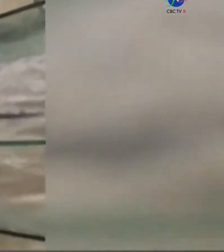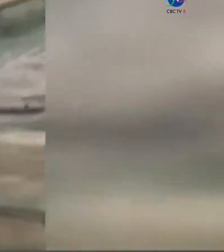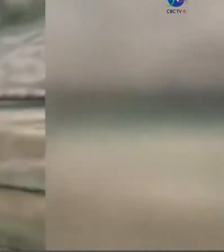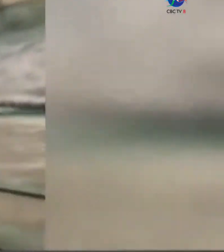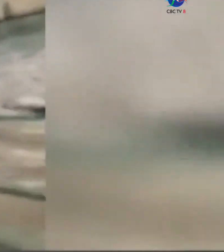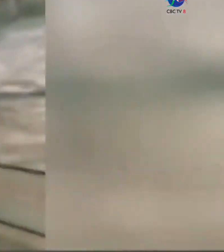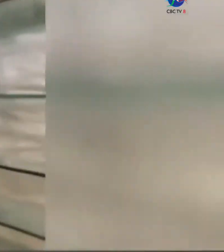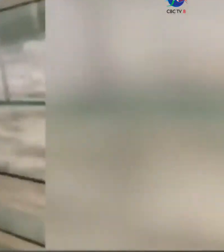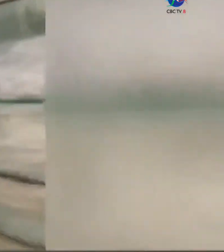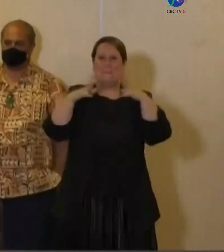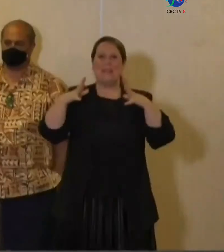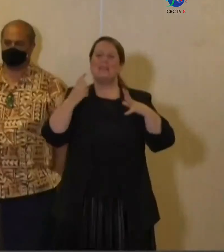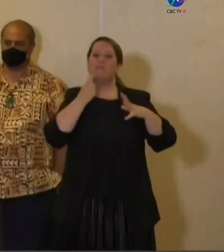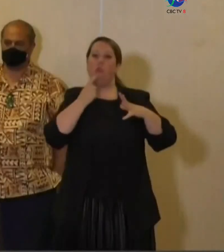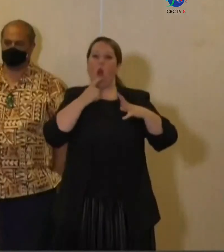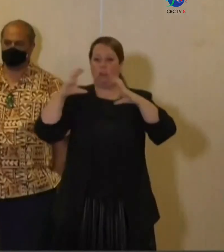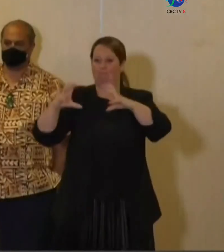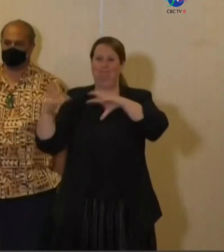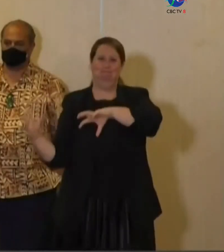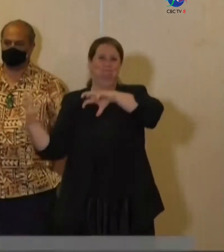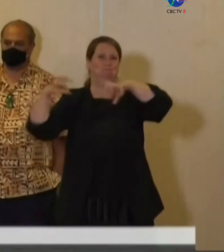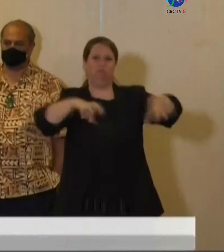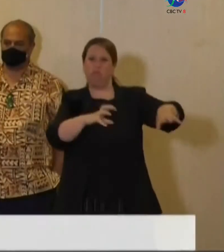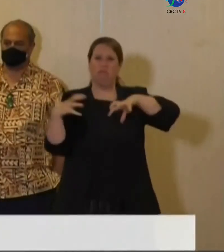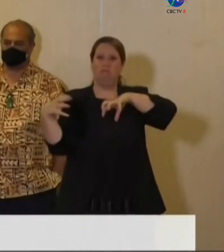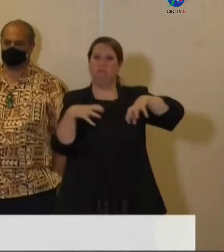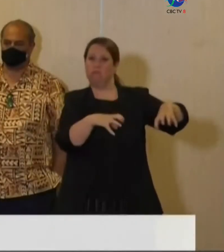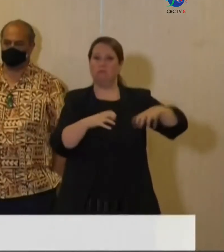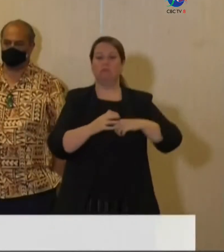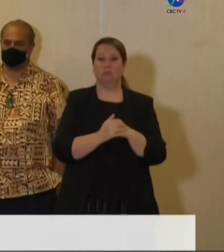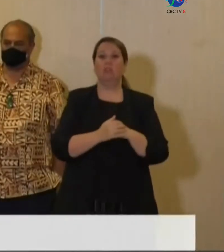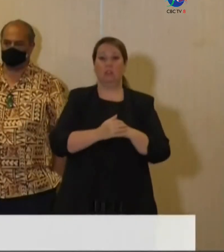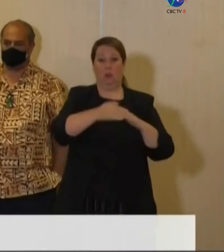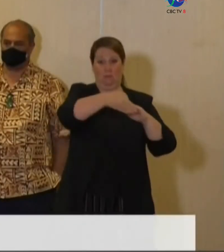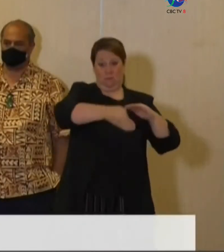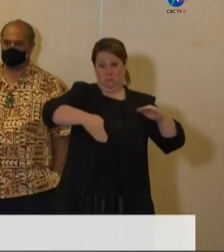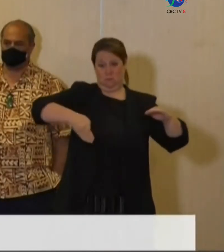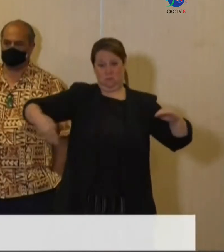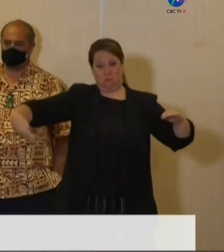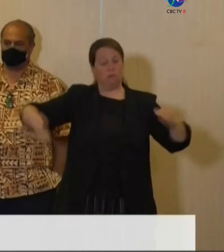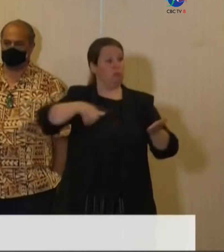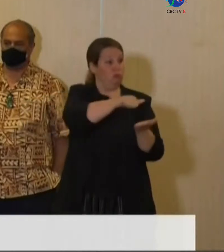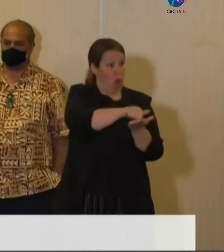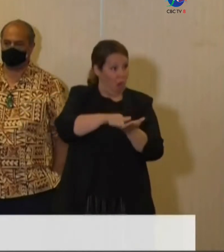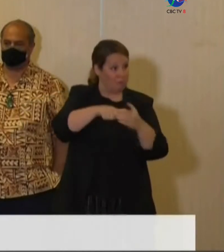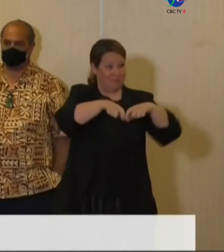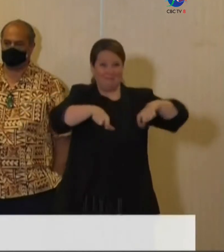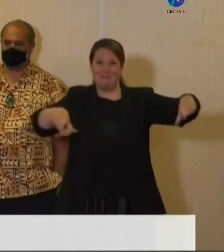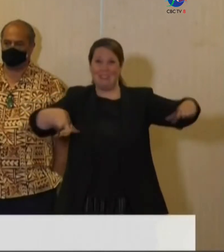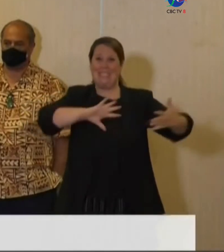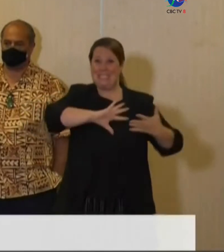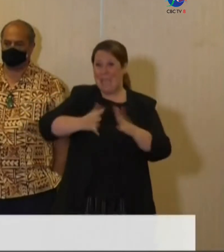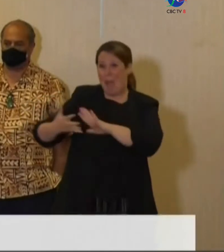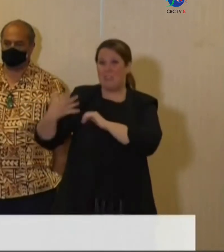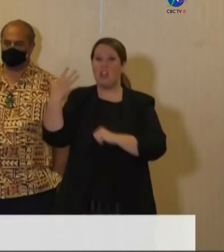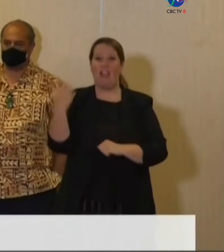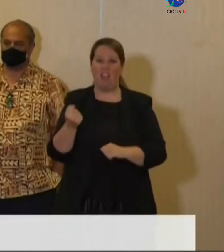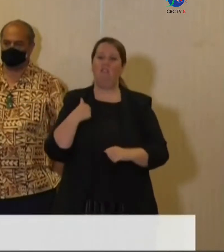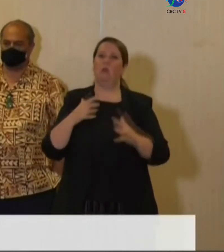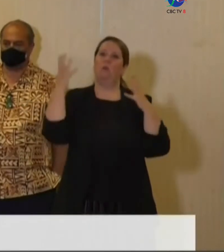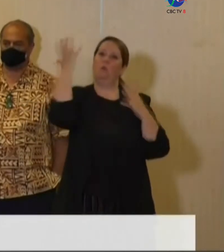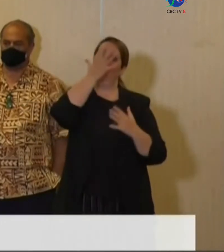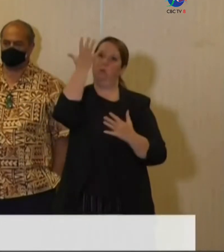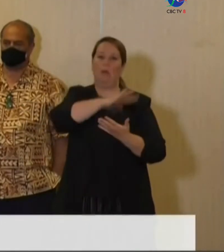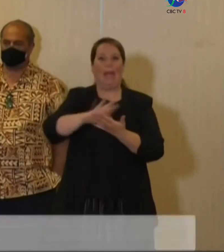to fly. Shops along the coast have been damaged and a significant clean-up will be needed. Nuku'alofa is